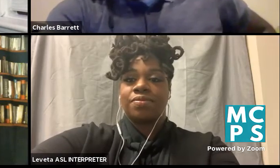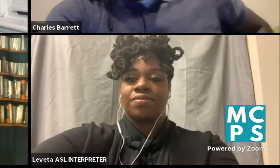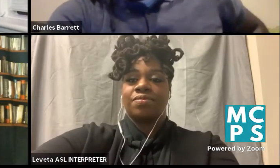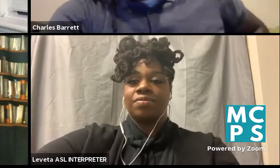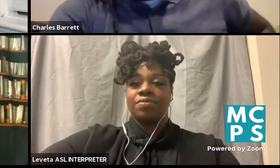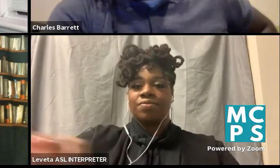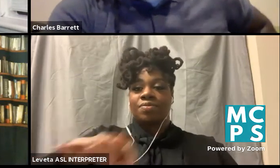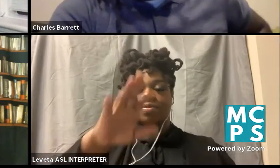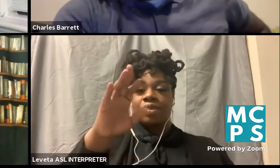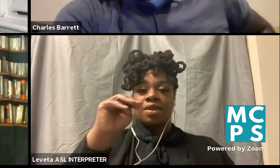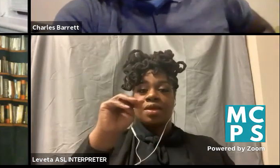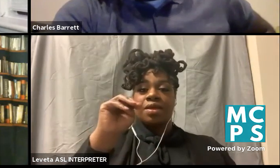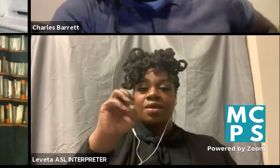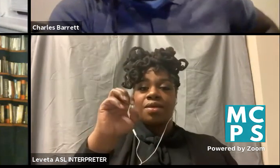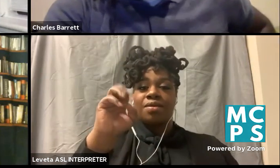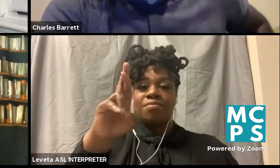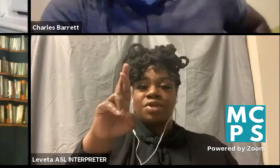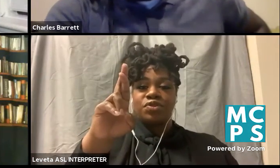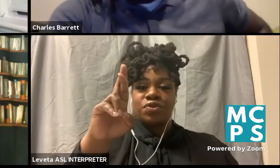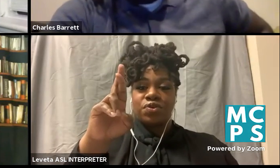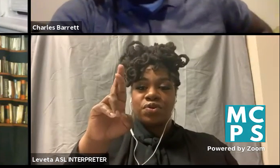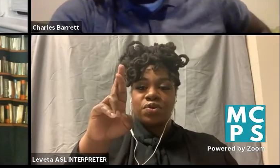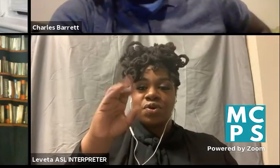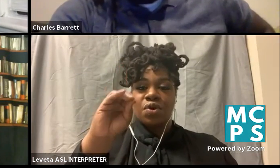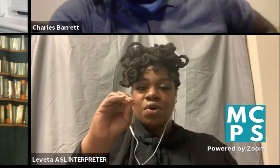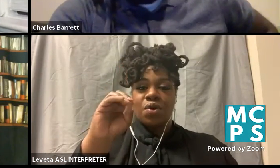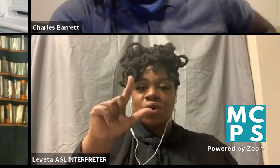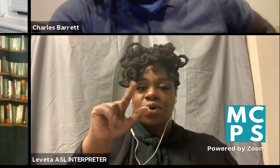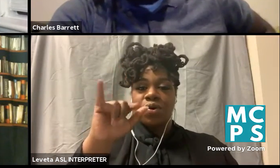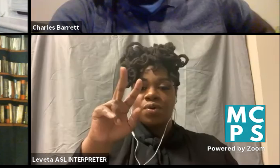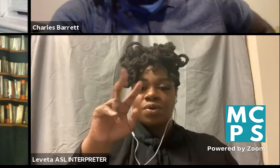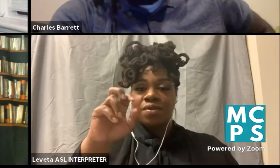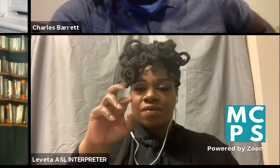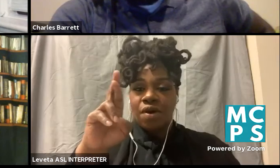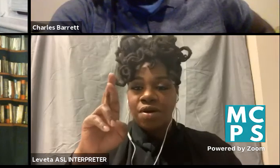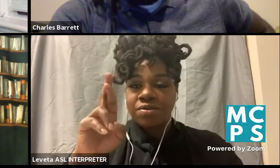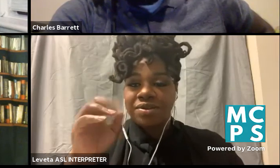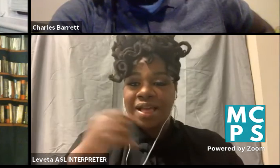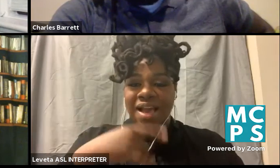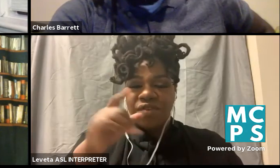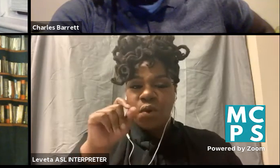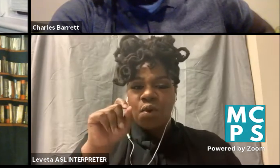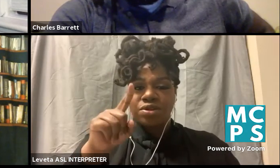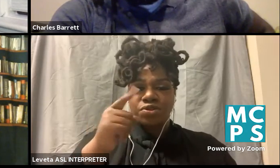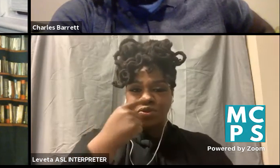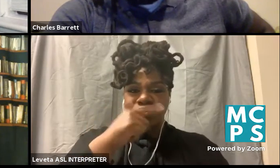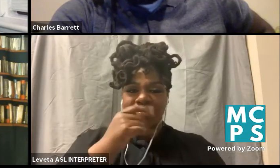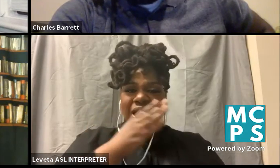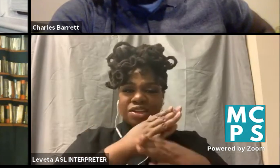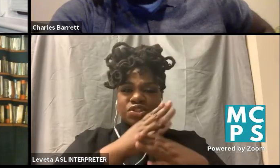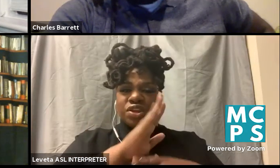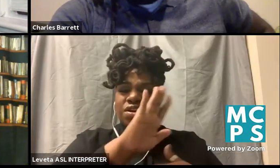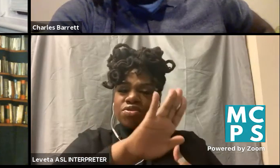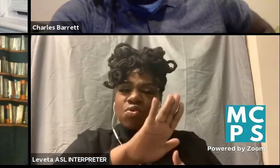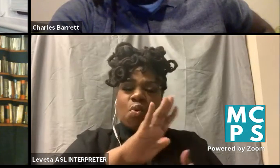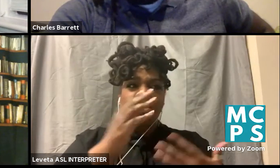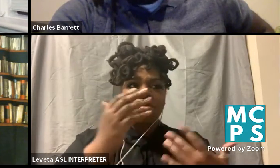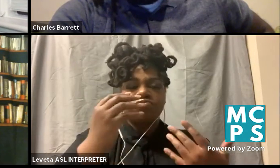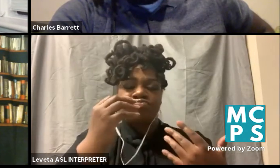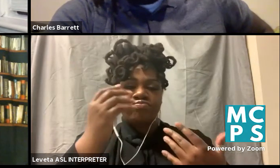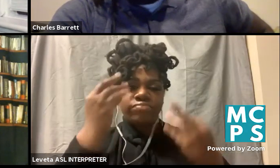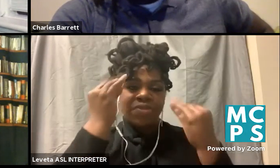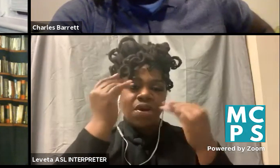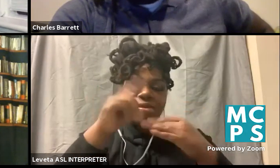with us your thoughts on some of the systemic mental health concerns that have occurred to the LGBTQ plus